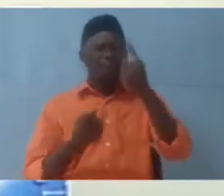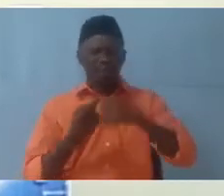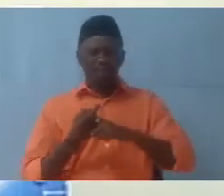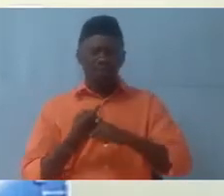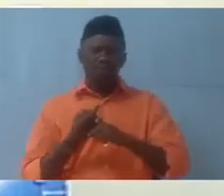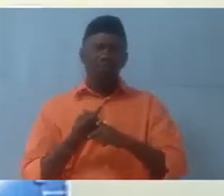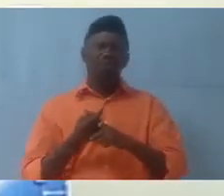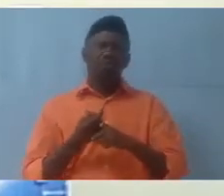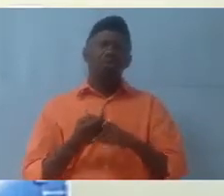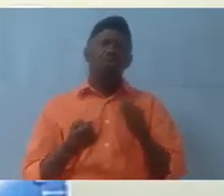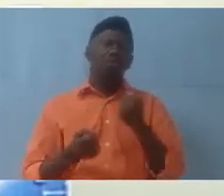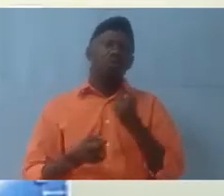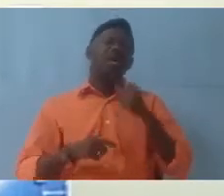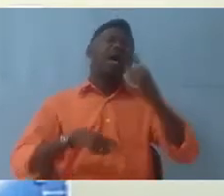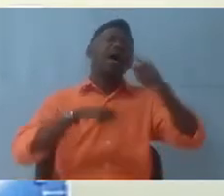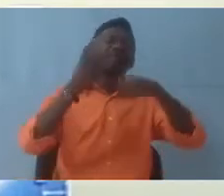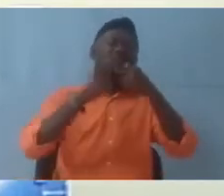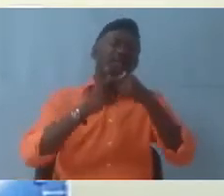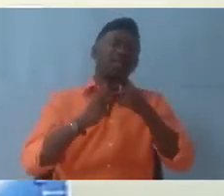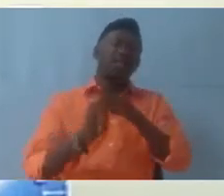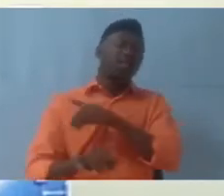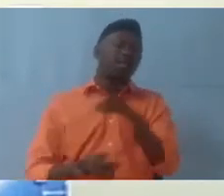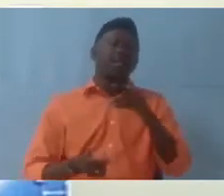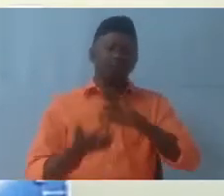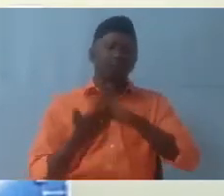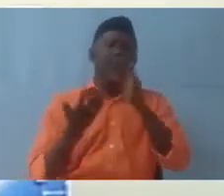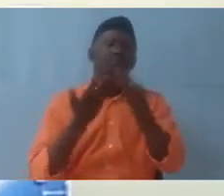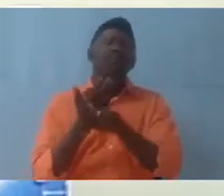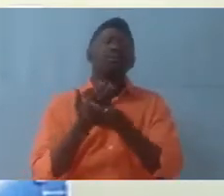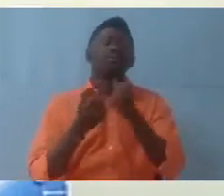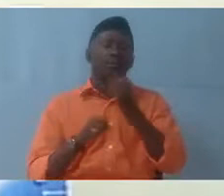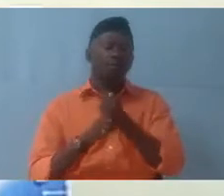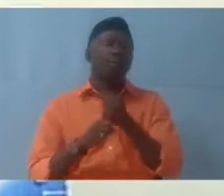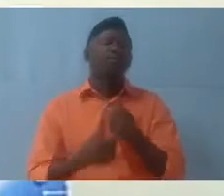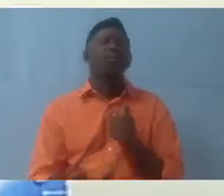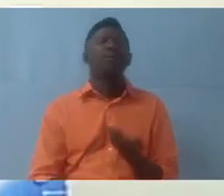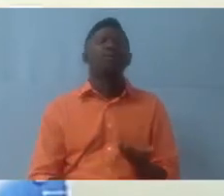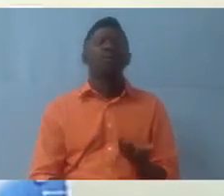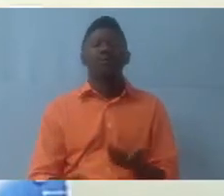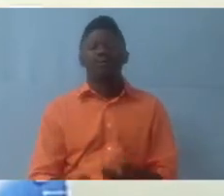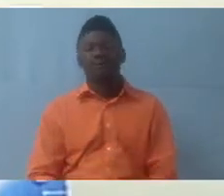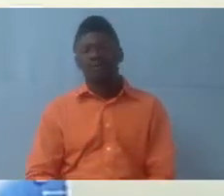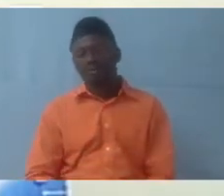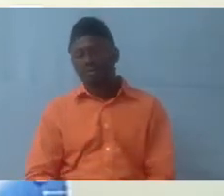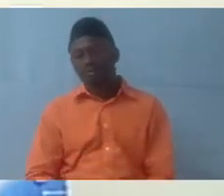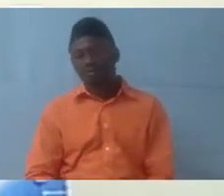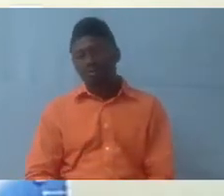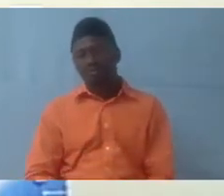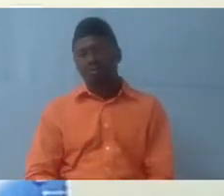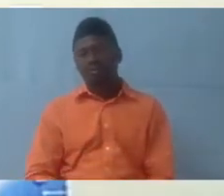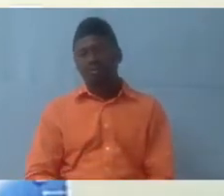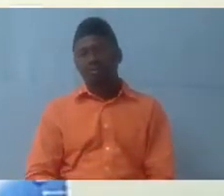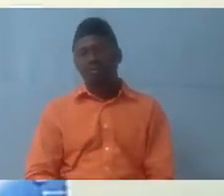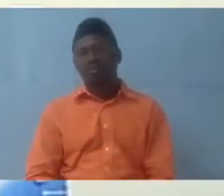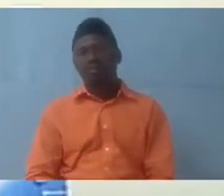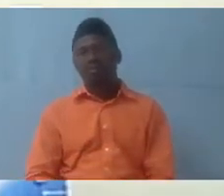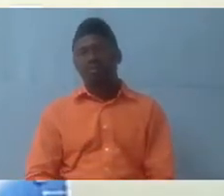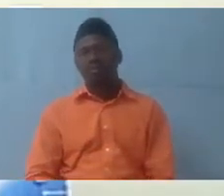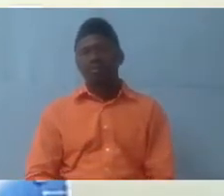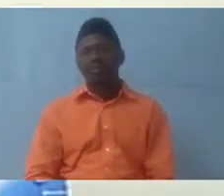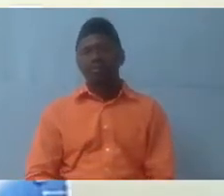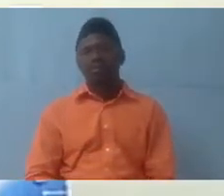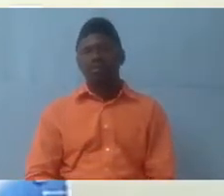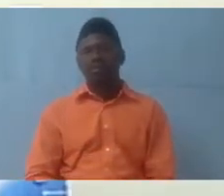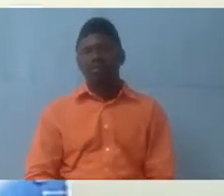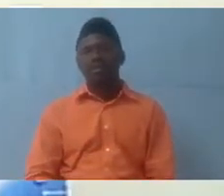transferred. Munuma wax nak dir bi naka la tollu digante bima até ak biñ may call waye muna nek ci dir ab wer wala ñaari